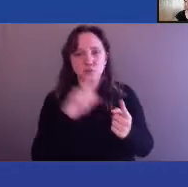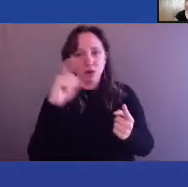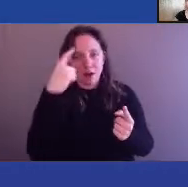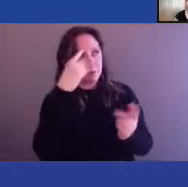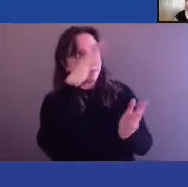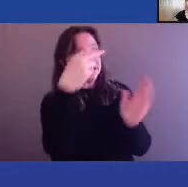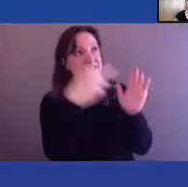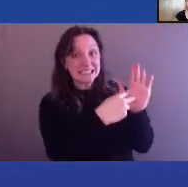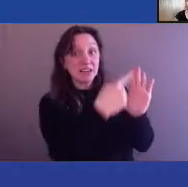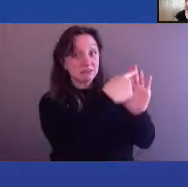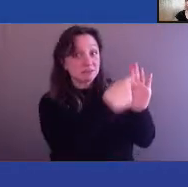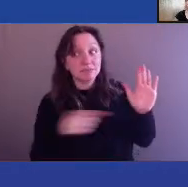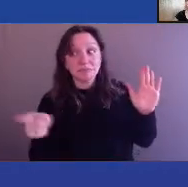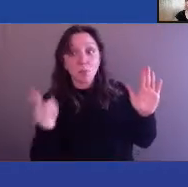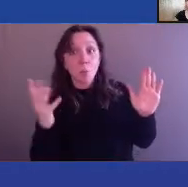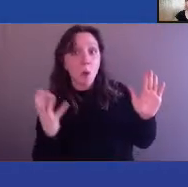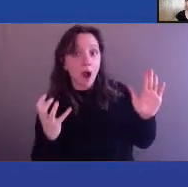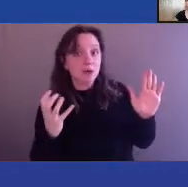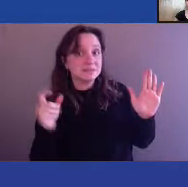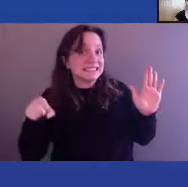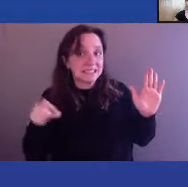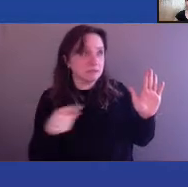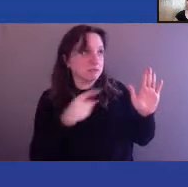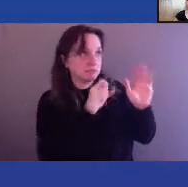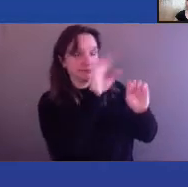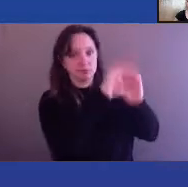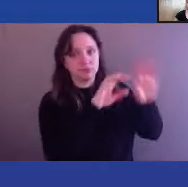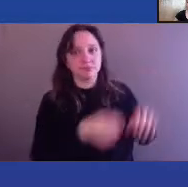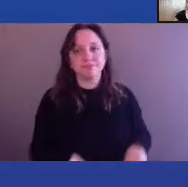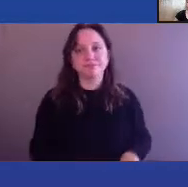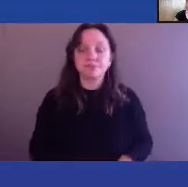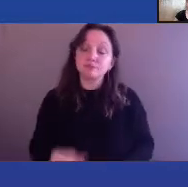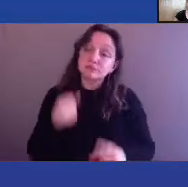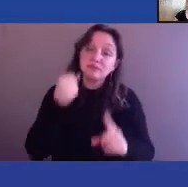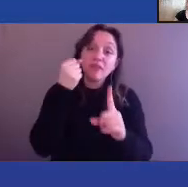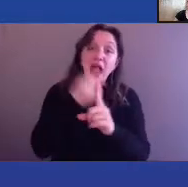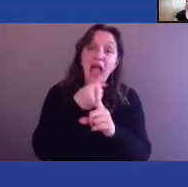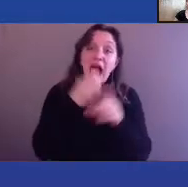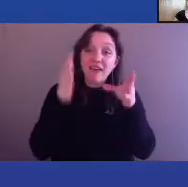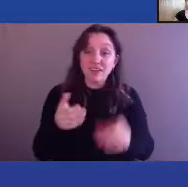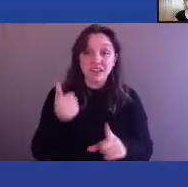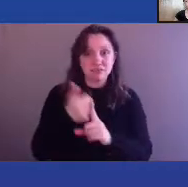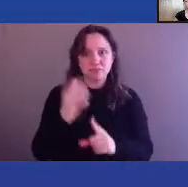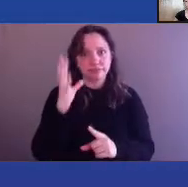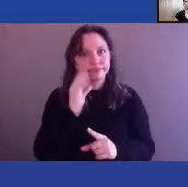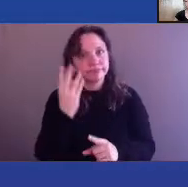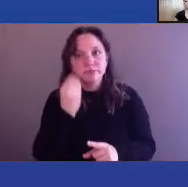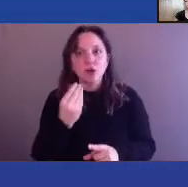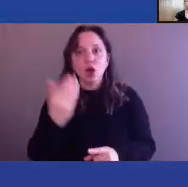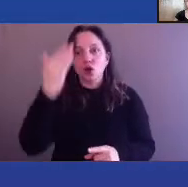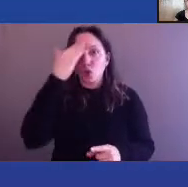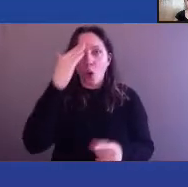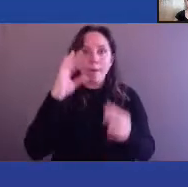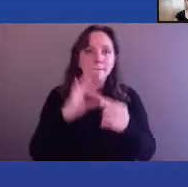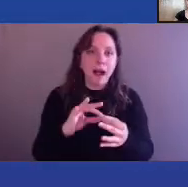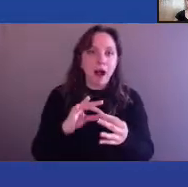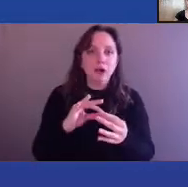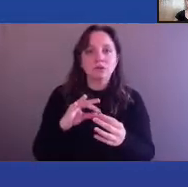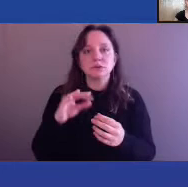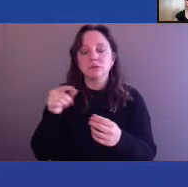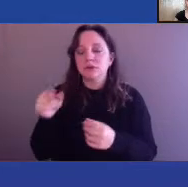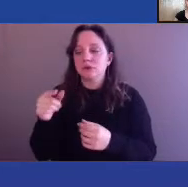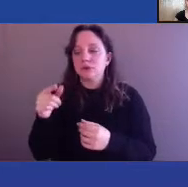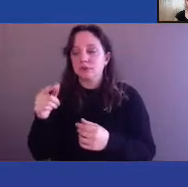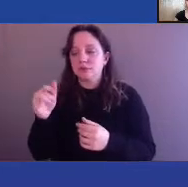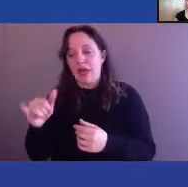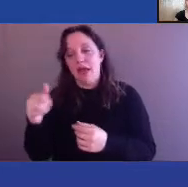Ideally, advocates have experience and knowledge, both understanding the issue at hand and navigating the legislative